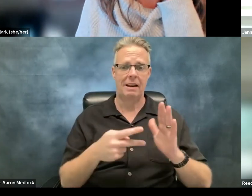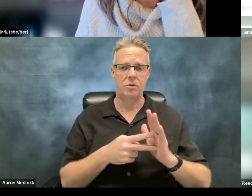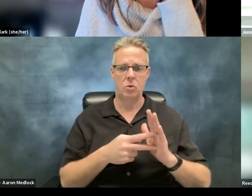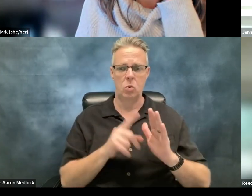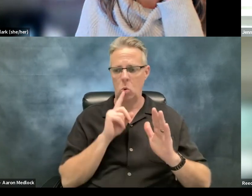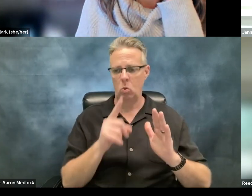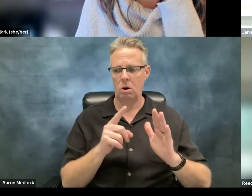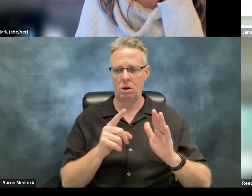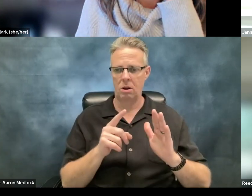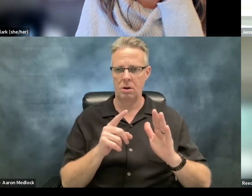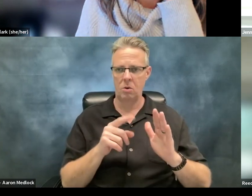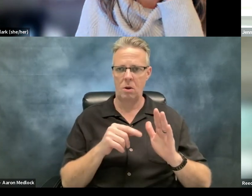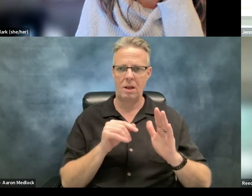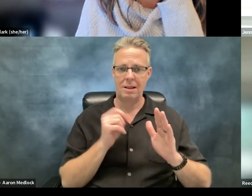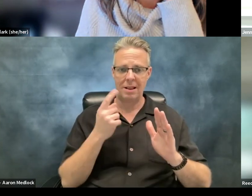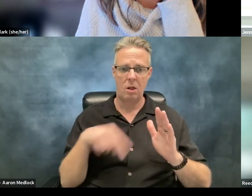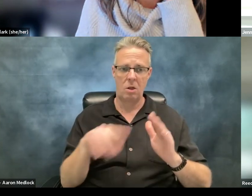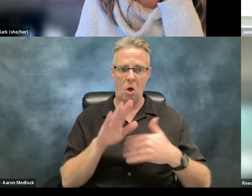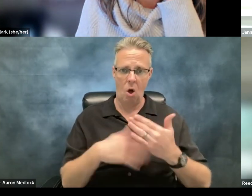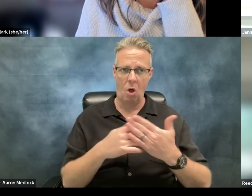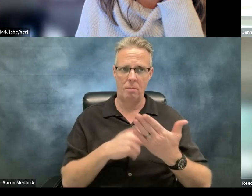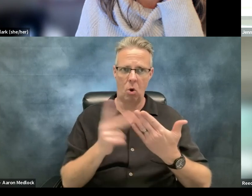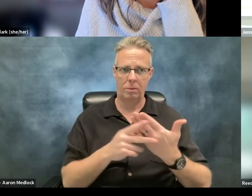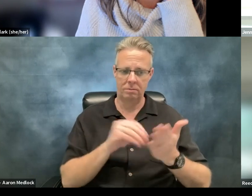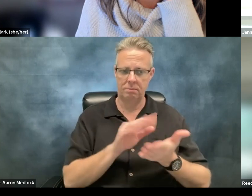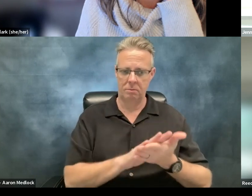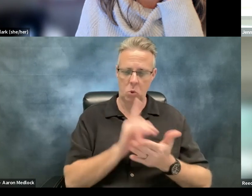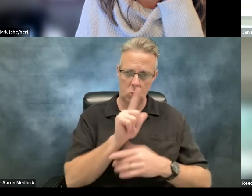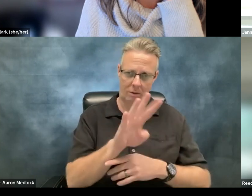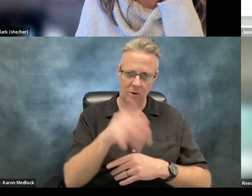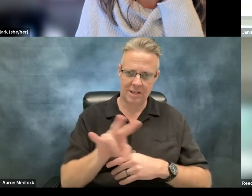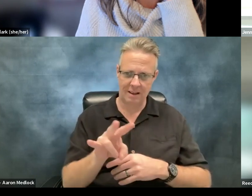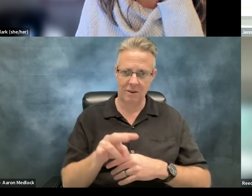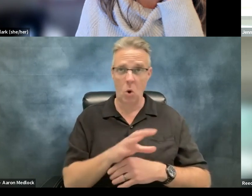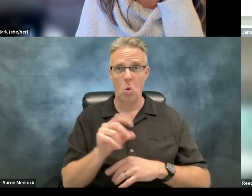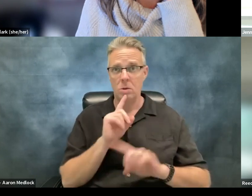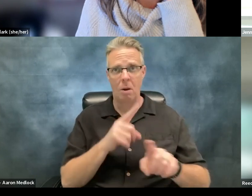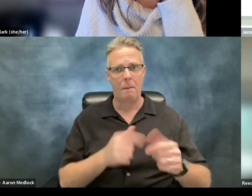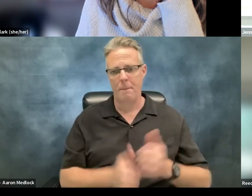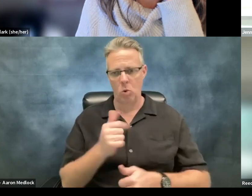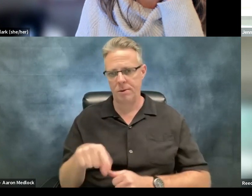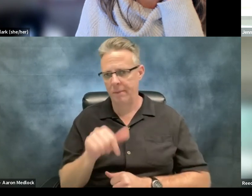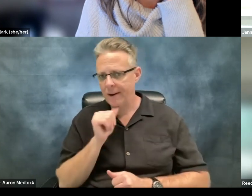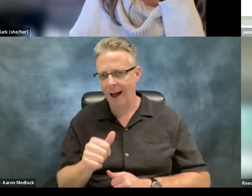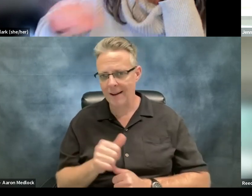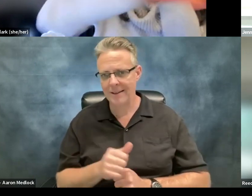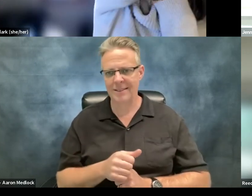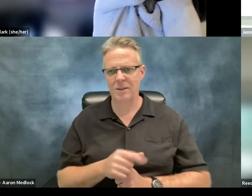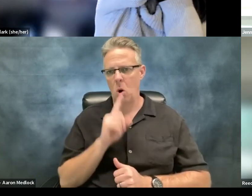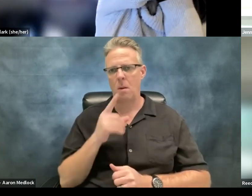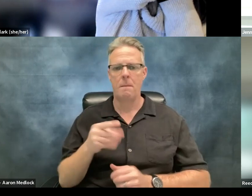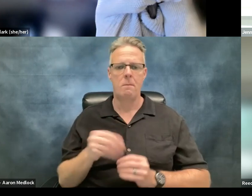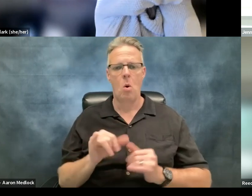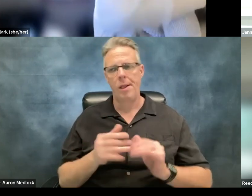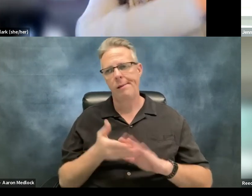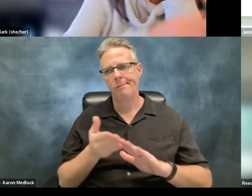don't have in our definition is that all these programs are 24/7, the co-response programs. In fact, most of them are not. Most of them are really functioning more like